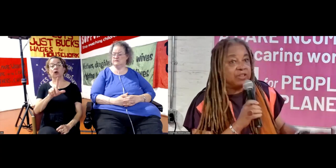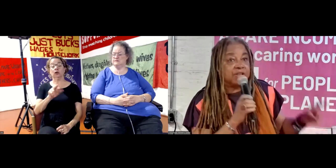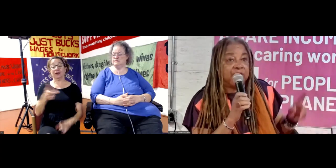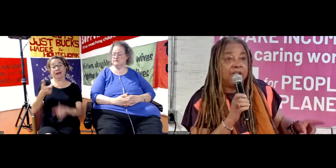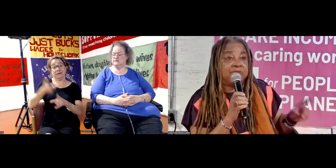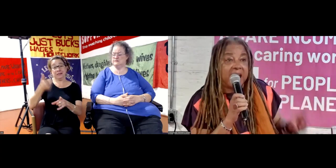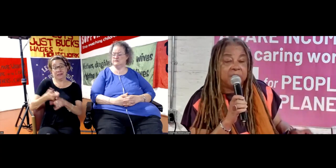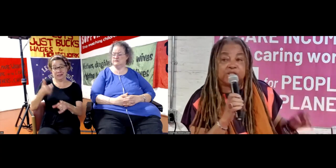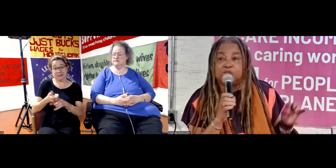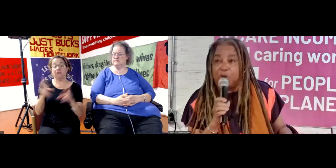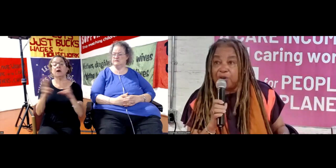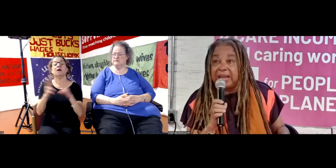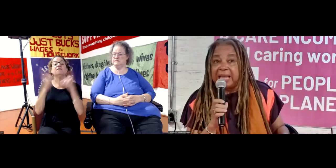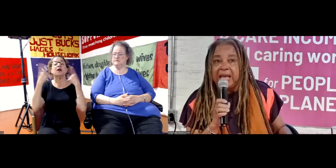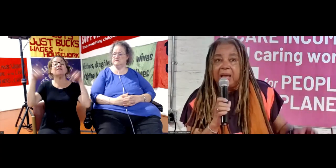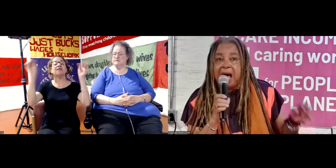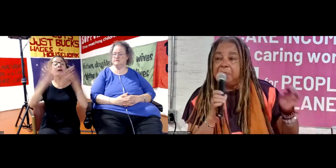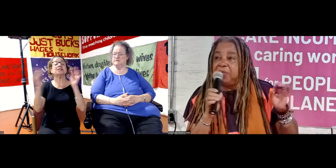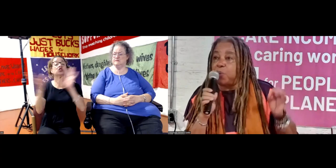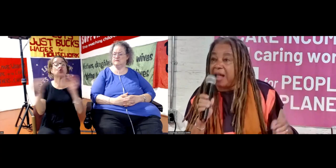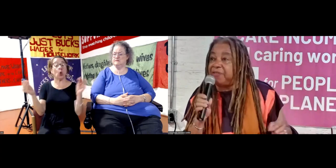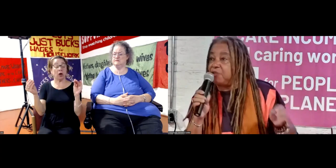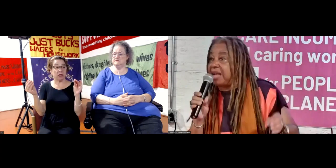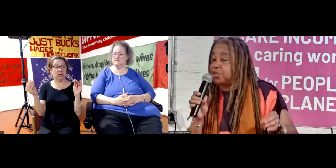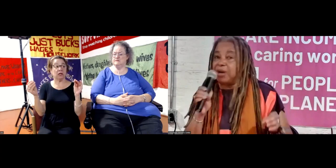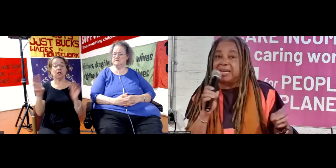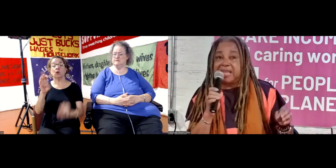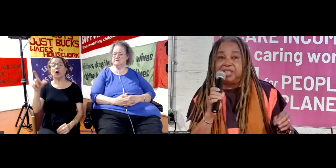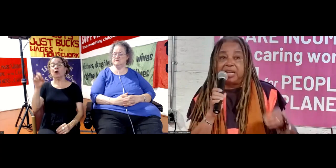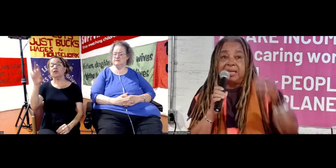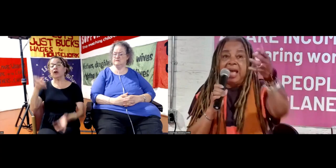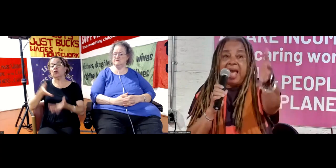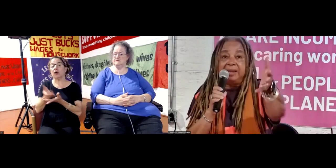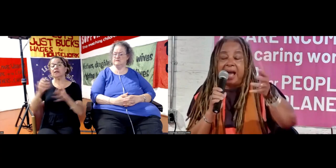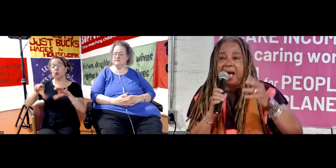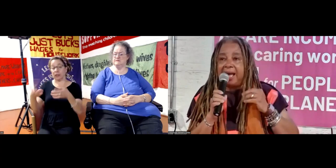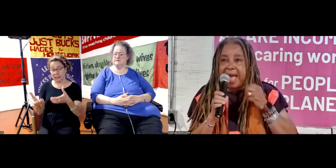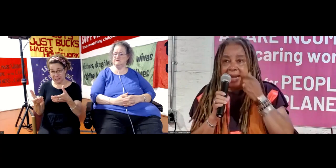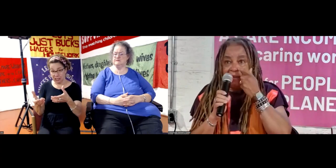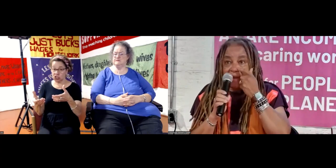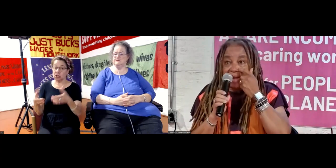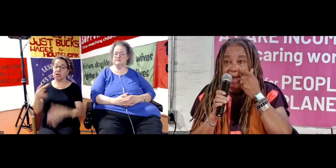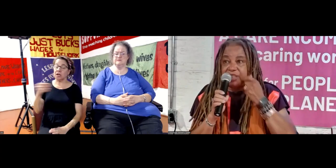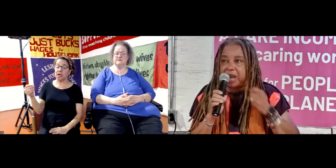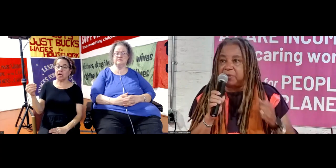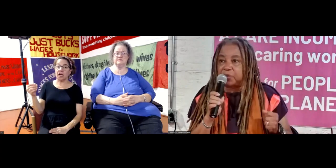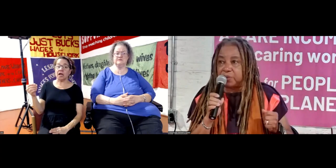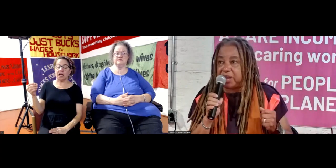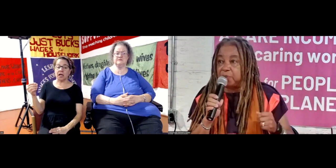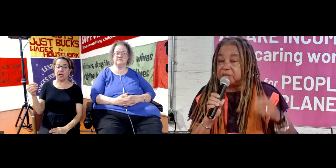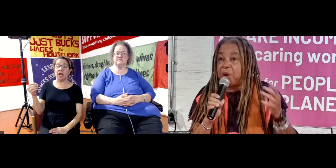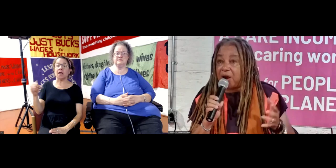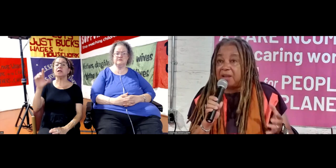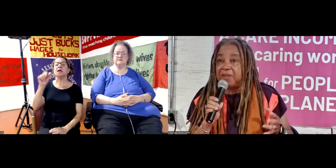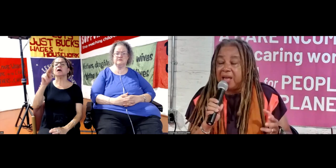MLK. There's a very famous story. The welfare rights organization and Reverend Annie Chambers, who's